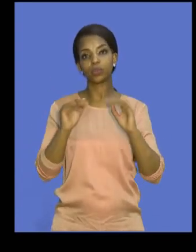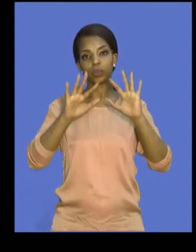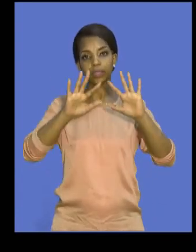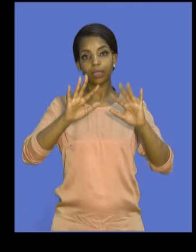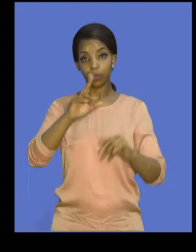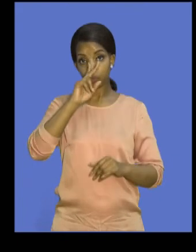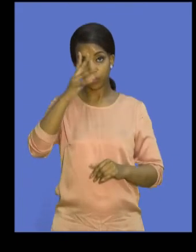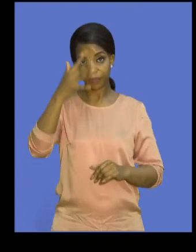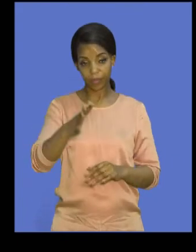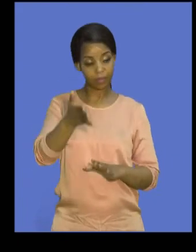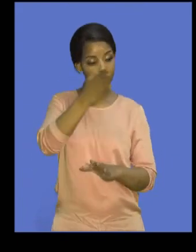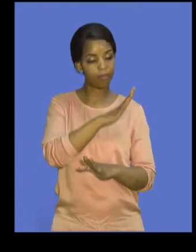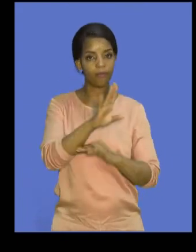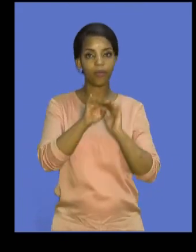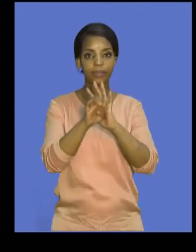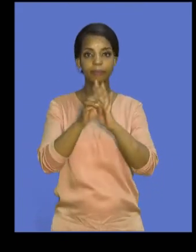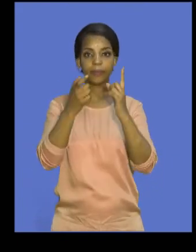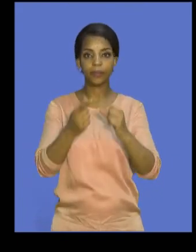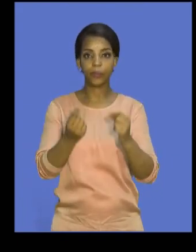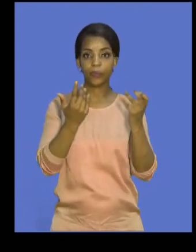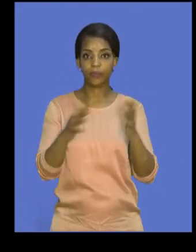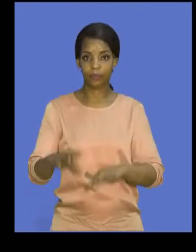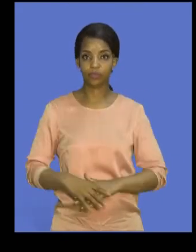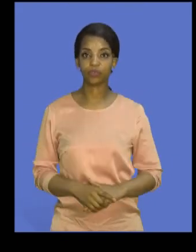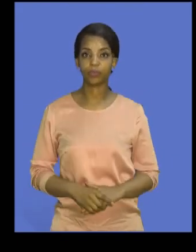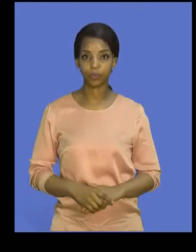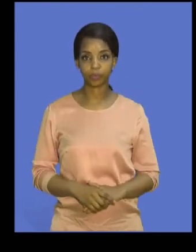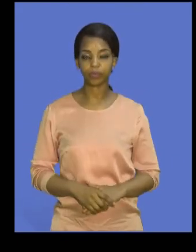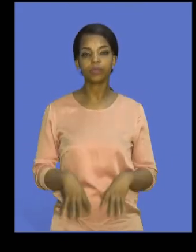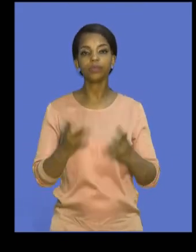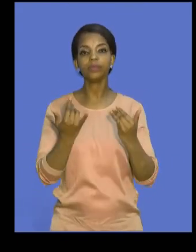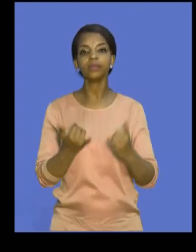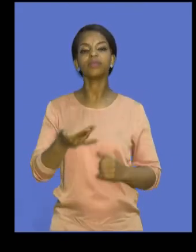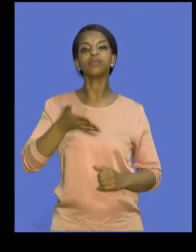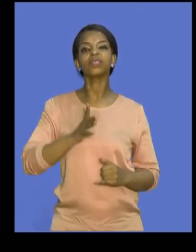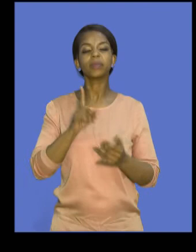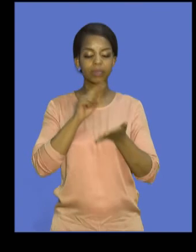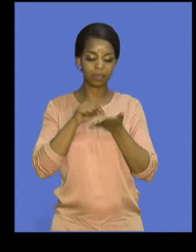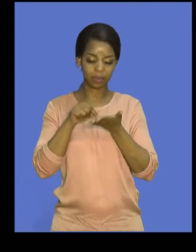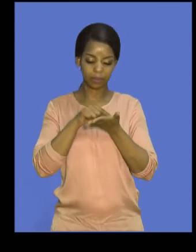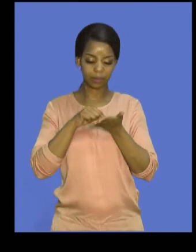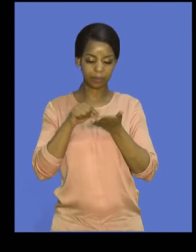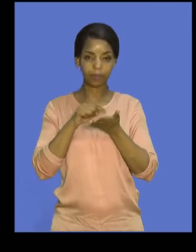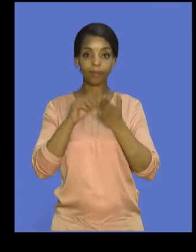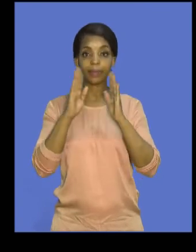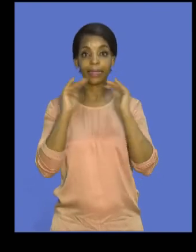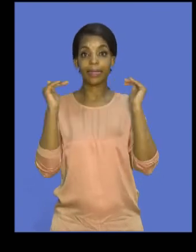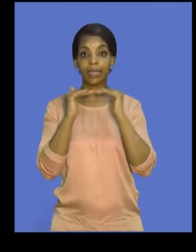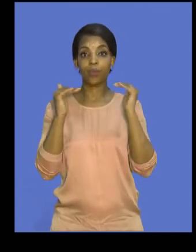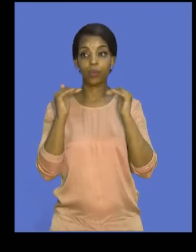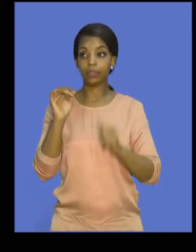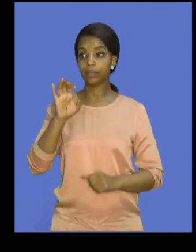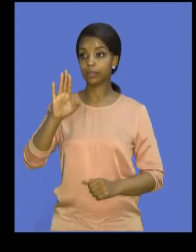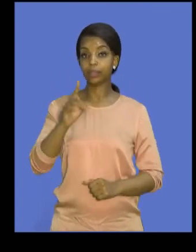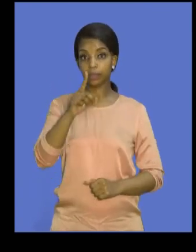table. If we want to find then the equation for this, the equation for this will be, if we want to know